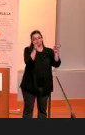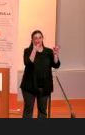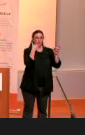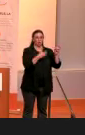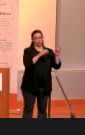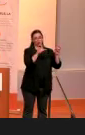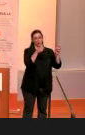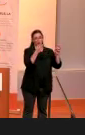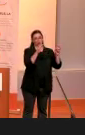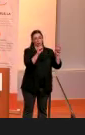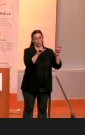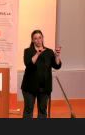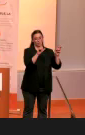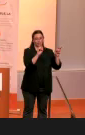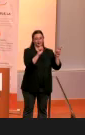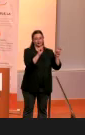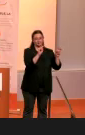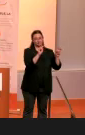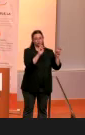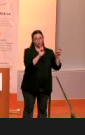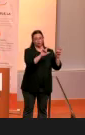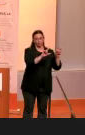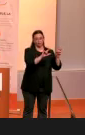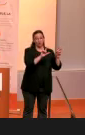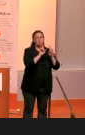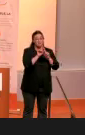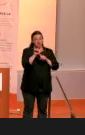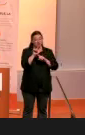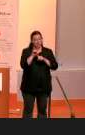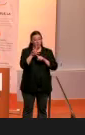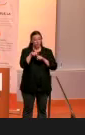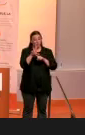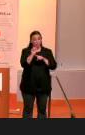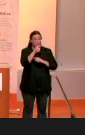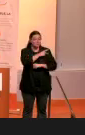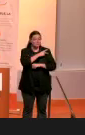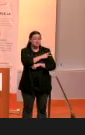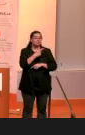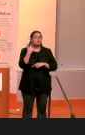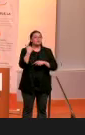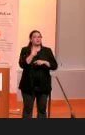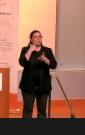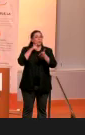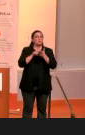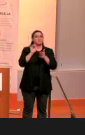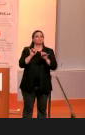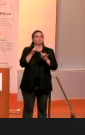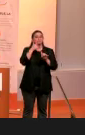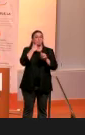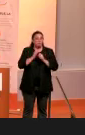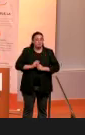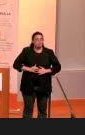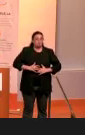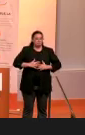cholesterol. But what we found is that in lupus patients, there's some changes caused by inflammation that cause it to actually